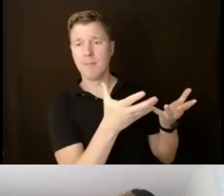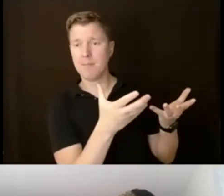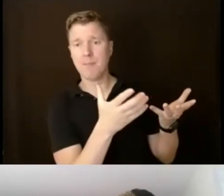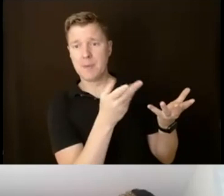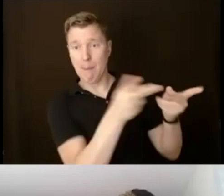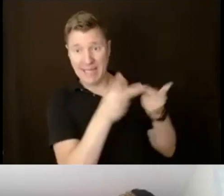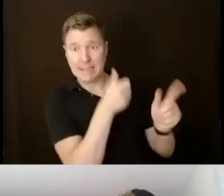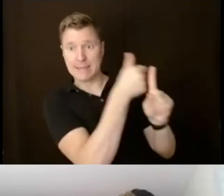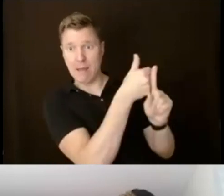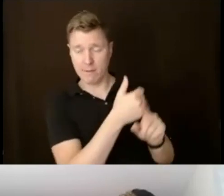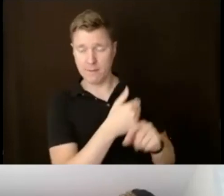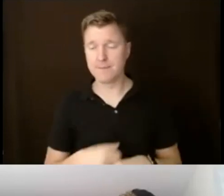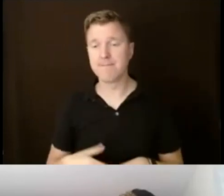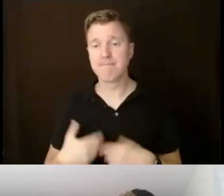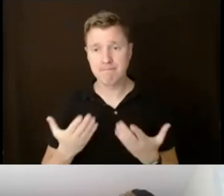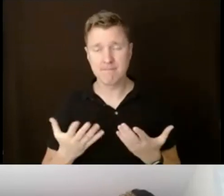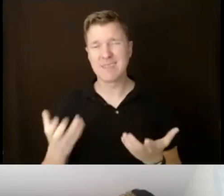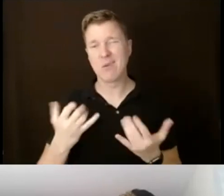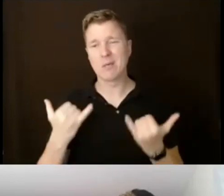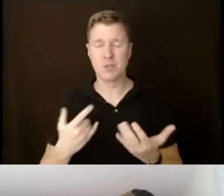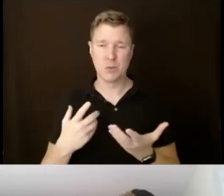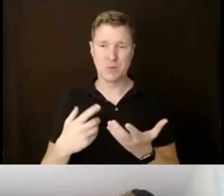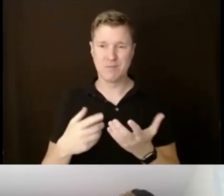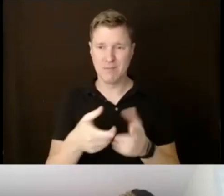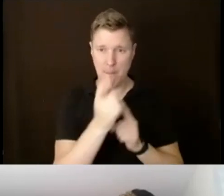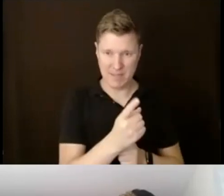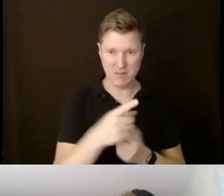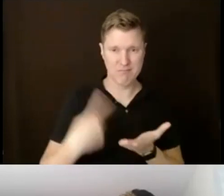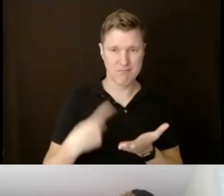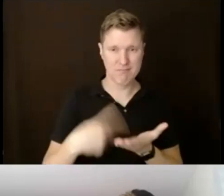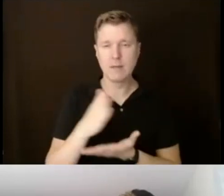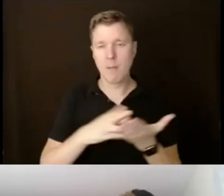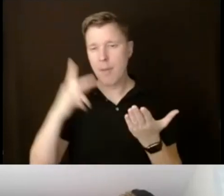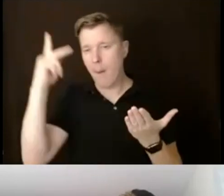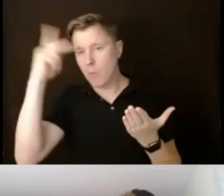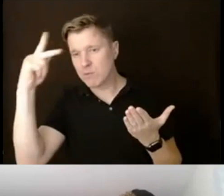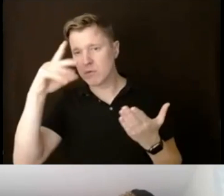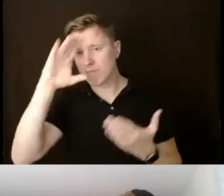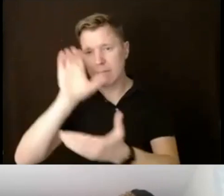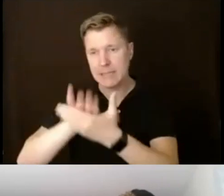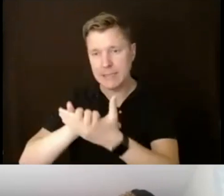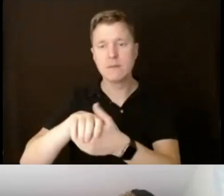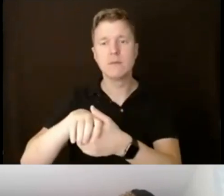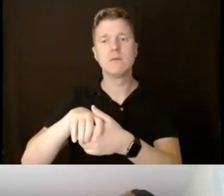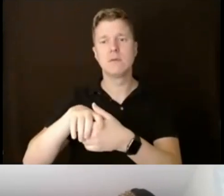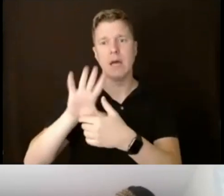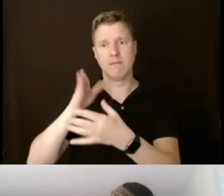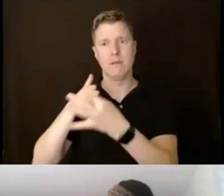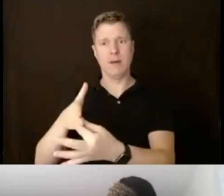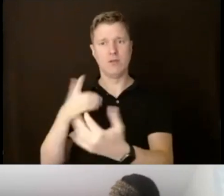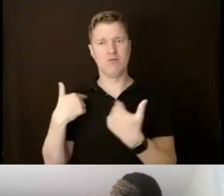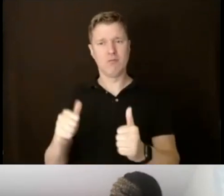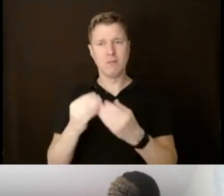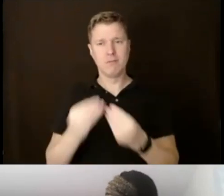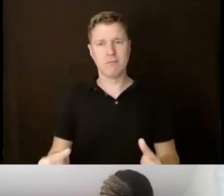So I want to take a minute and talk a little bit about some of the principles that guide us in going about solving the problem. So one